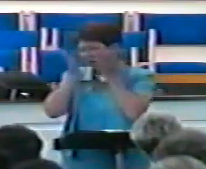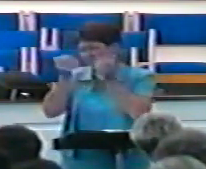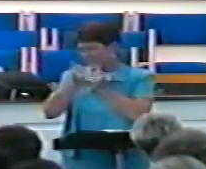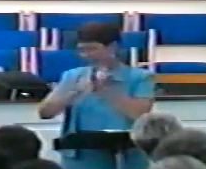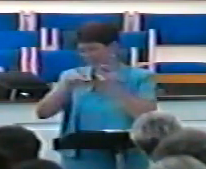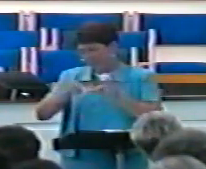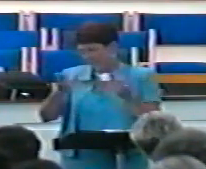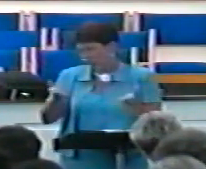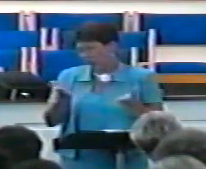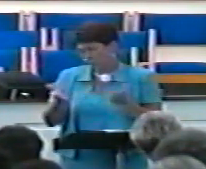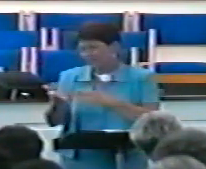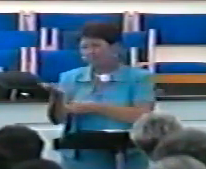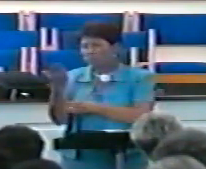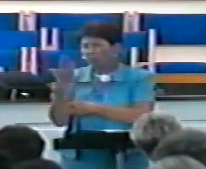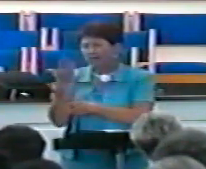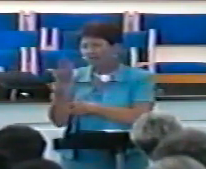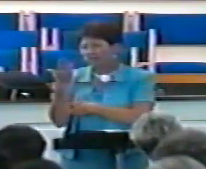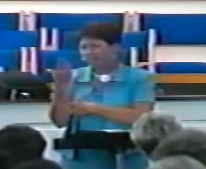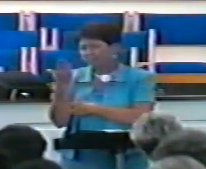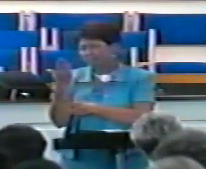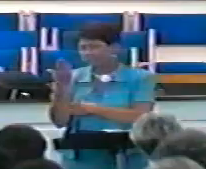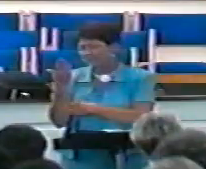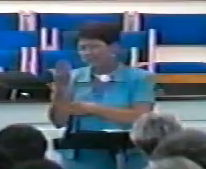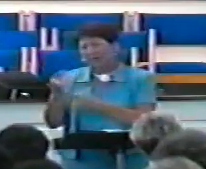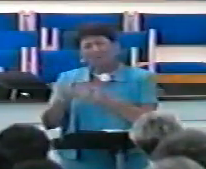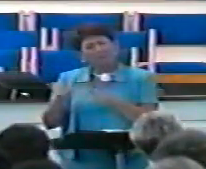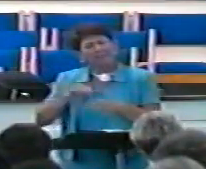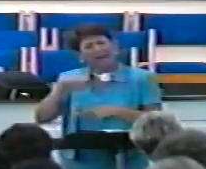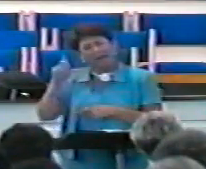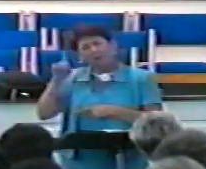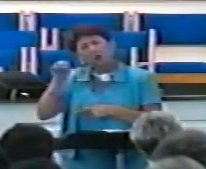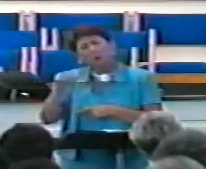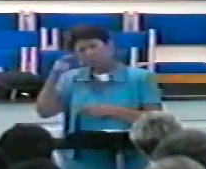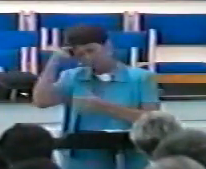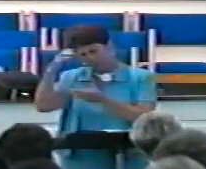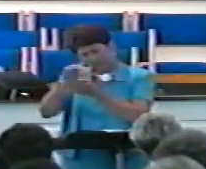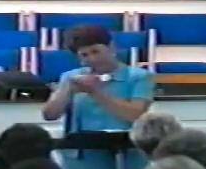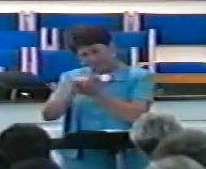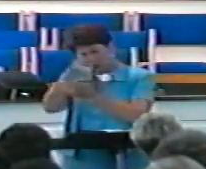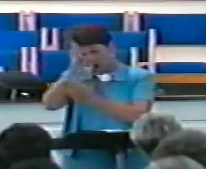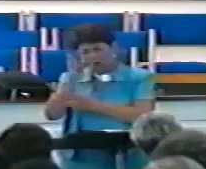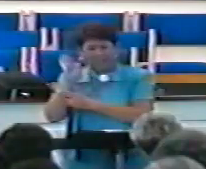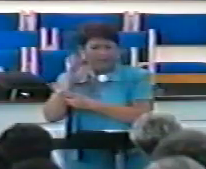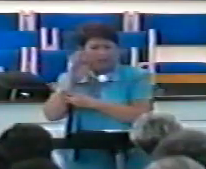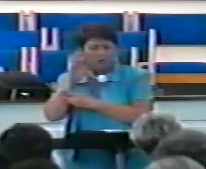anybody here this morning. But I do believe that God hears and answers prayer.